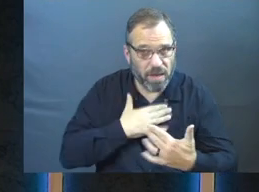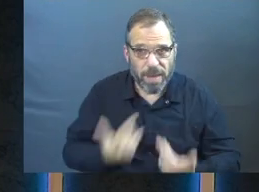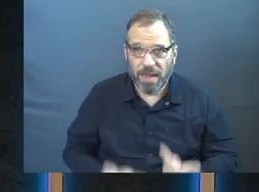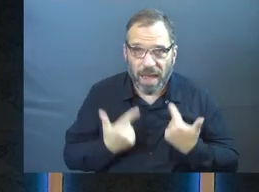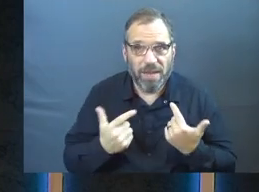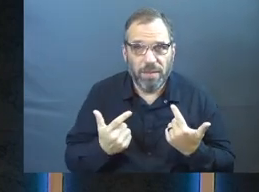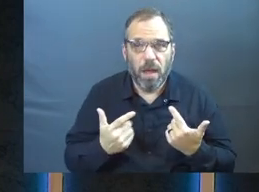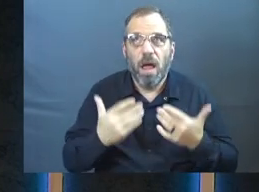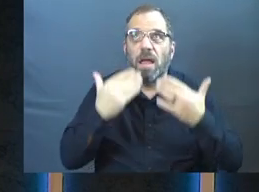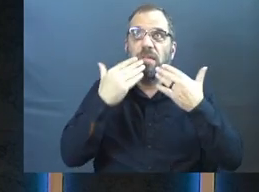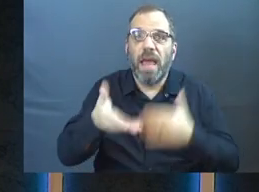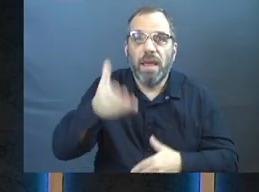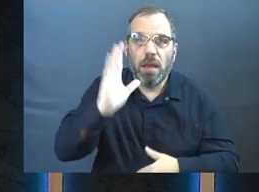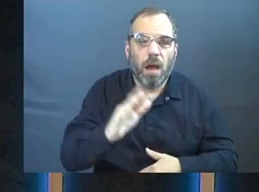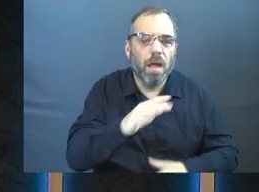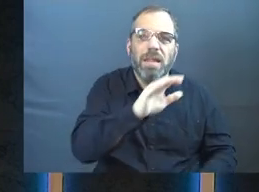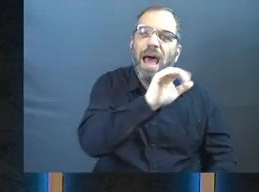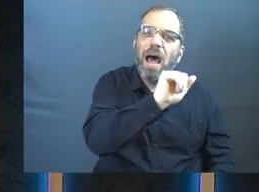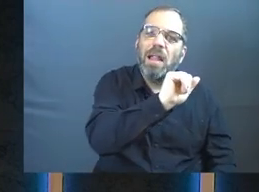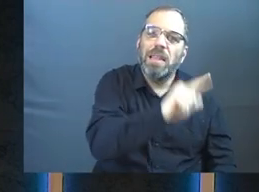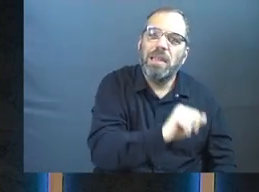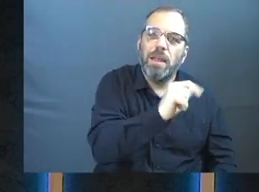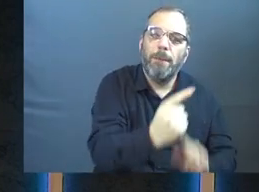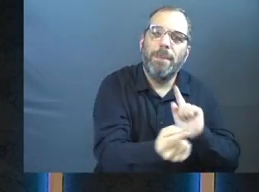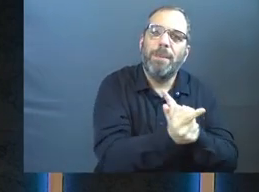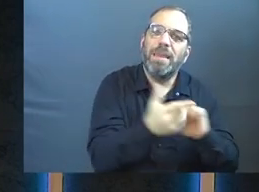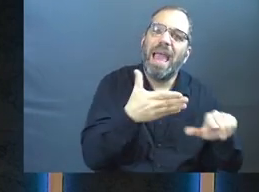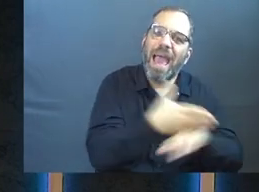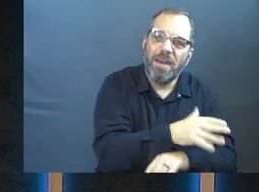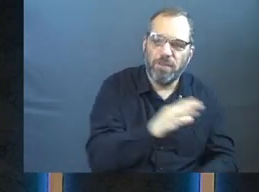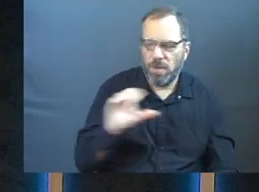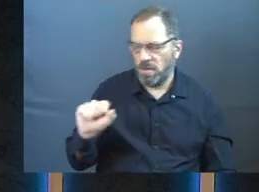life. Thank God Linda met me after that.